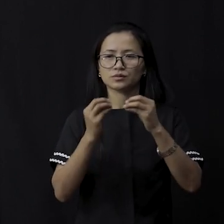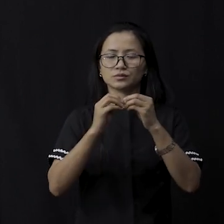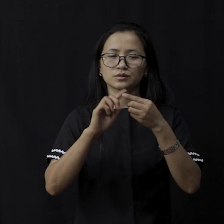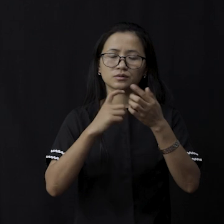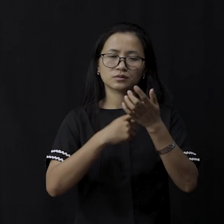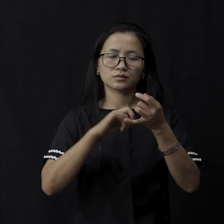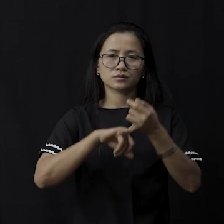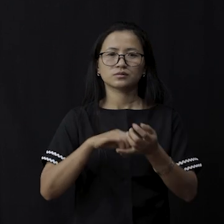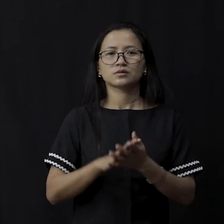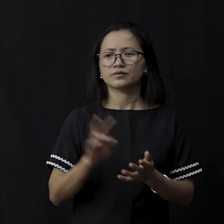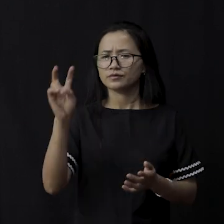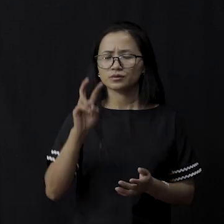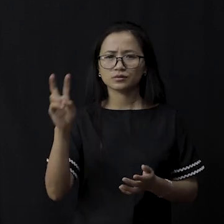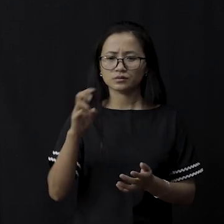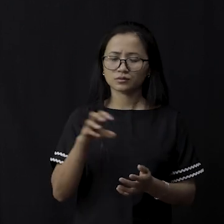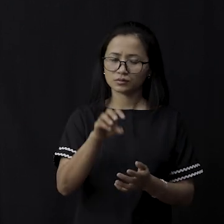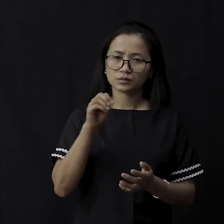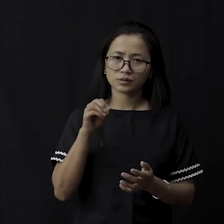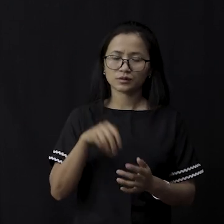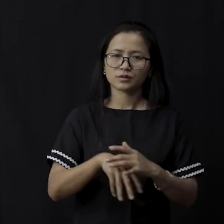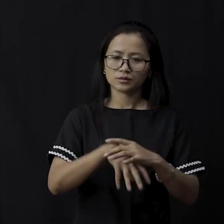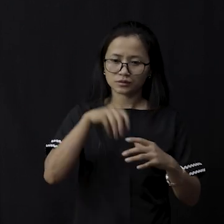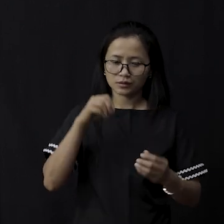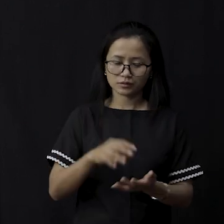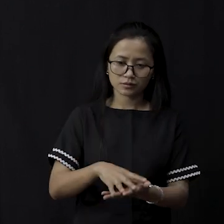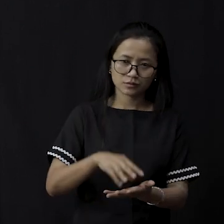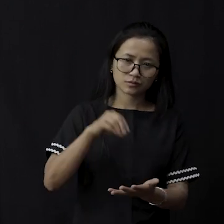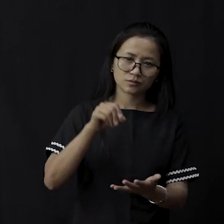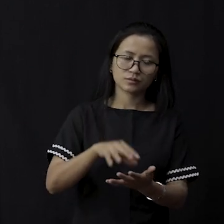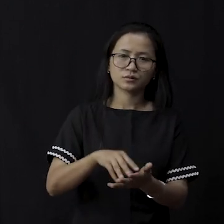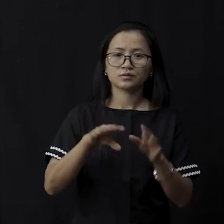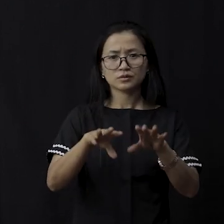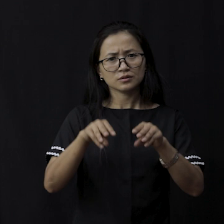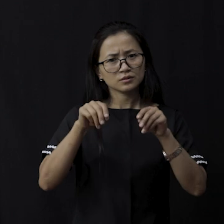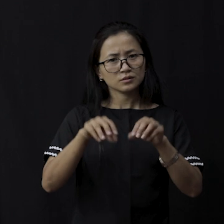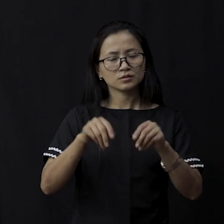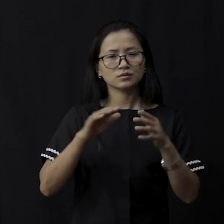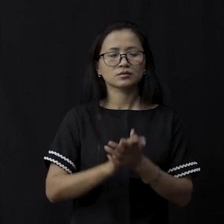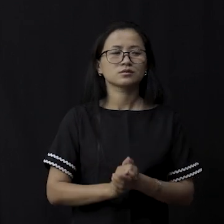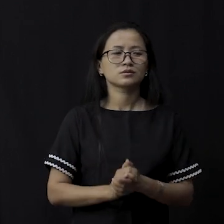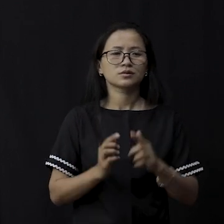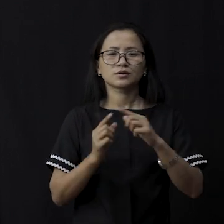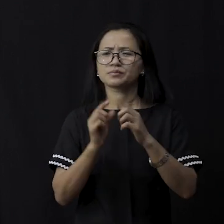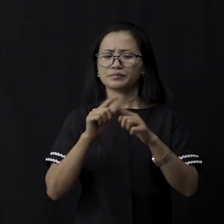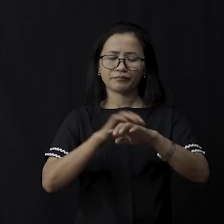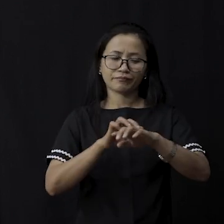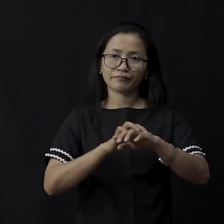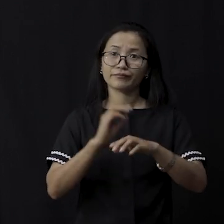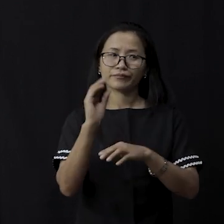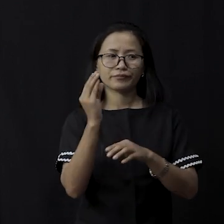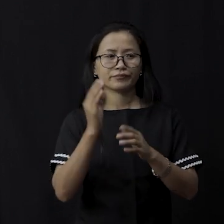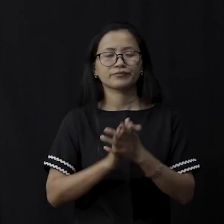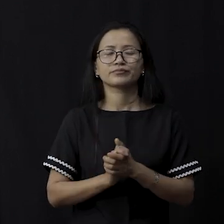the vegetables that you get, inside the soil, like potato, tapioca, the long, something